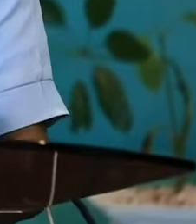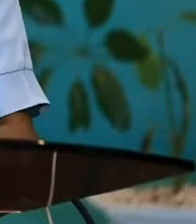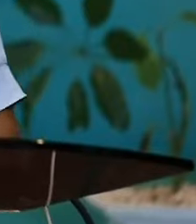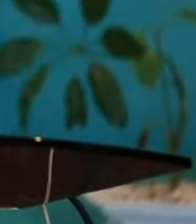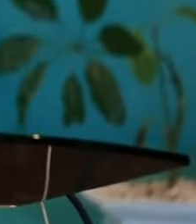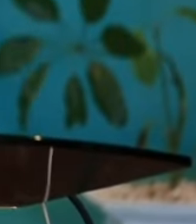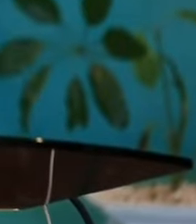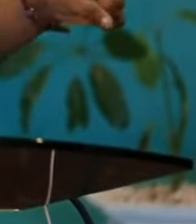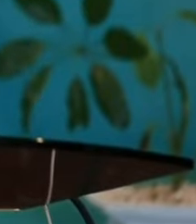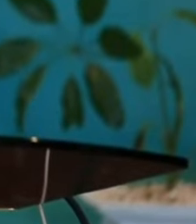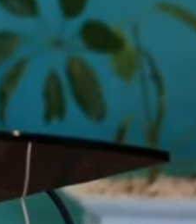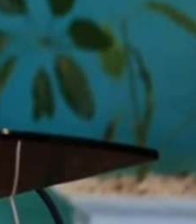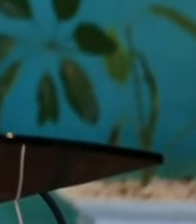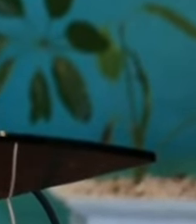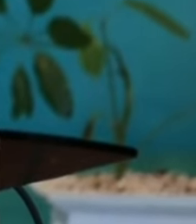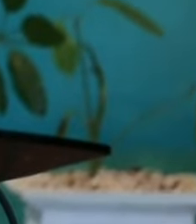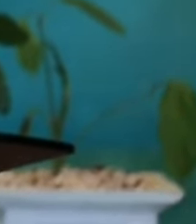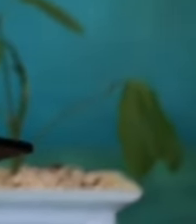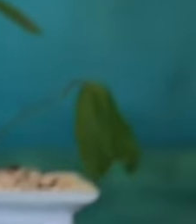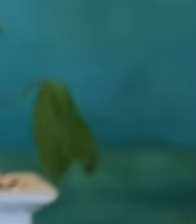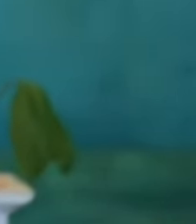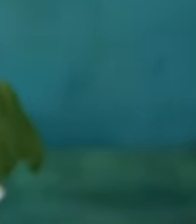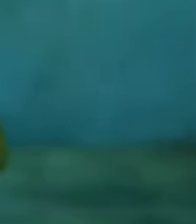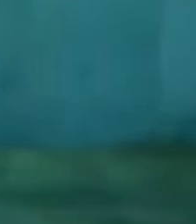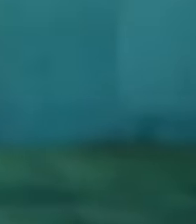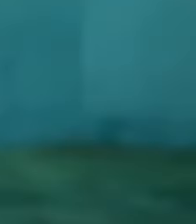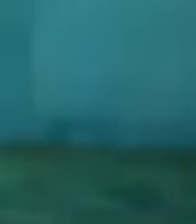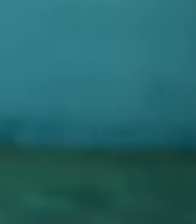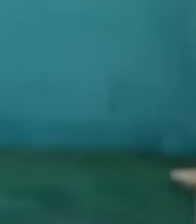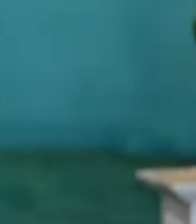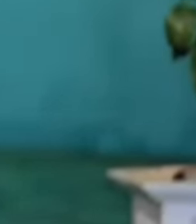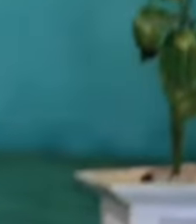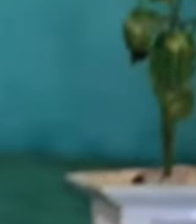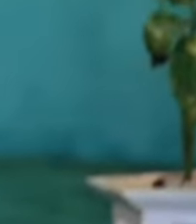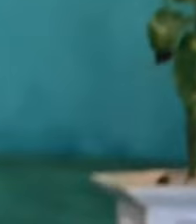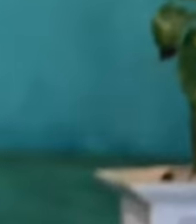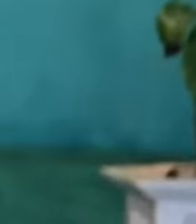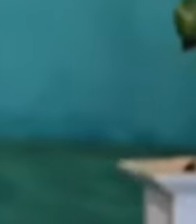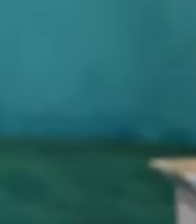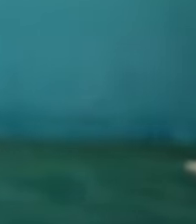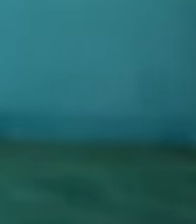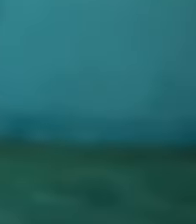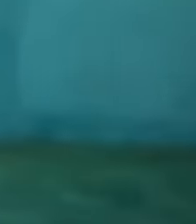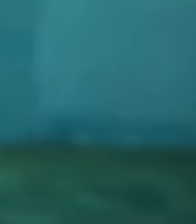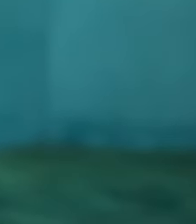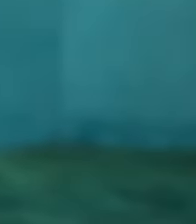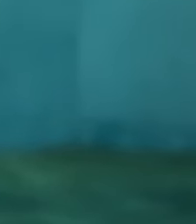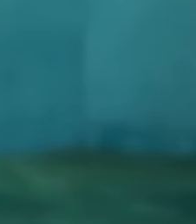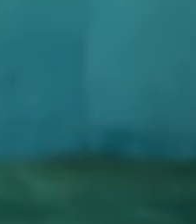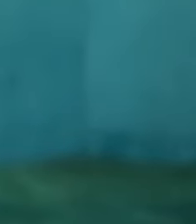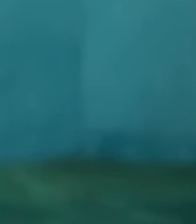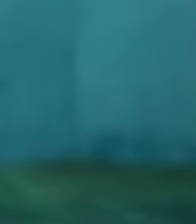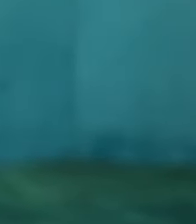two, tree good for food. Everybody attempting to marry must have capacity to provide a balanced